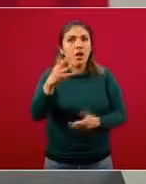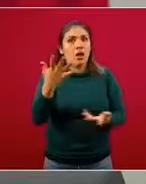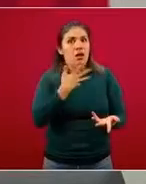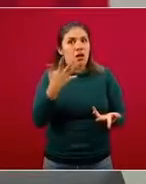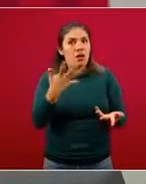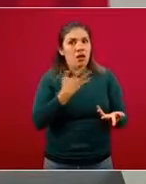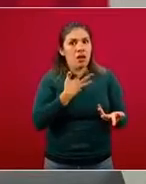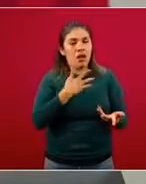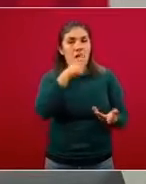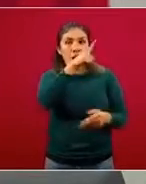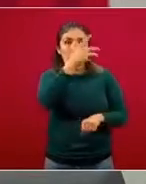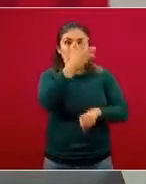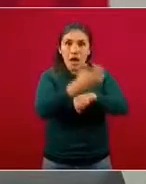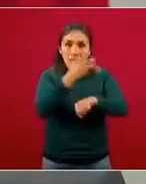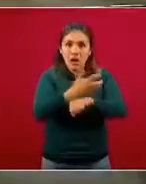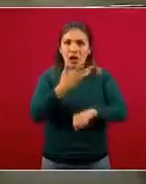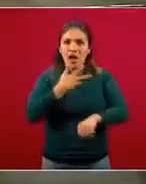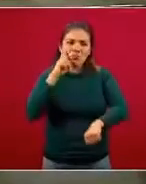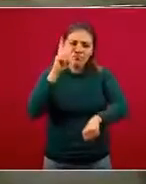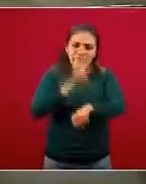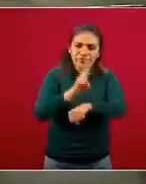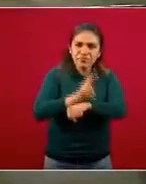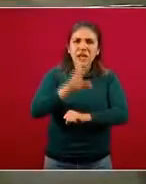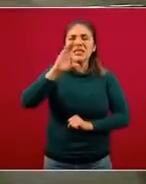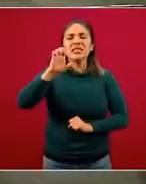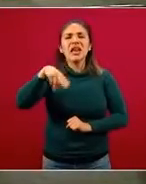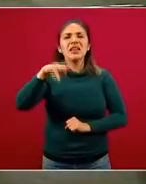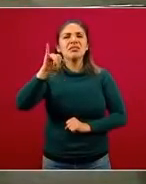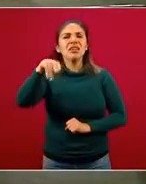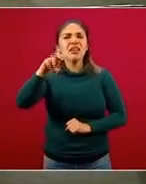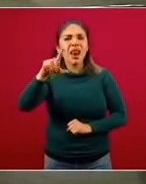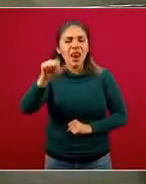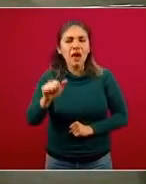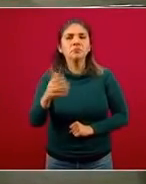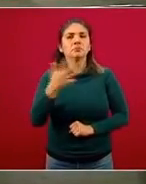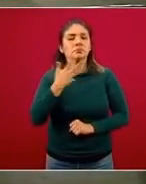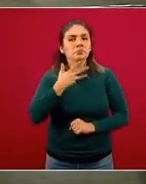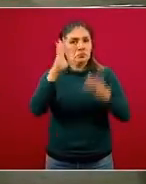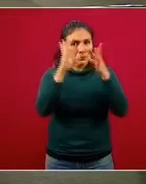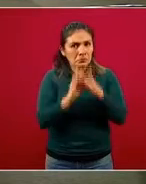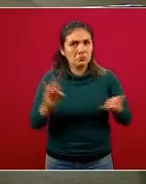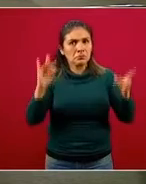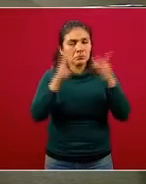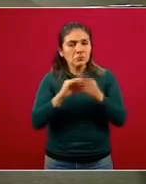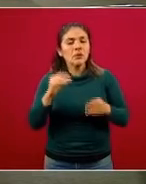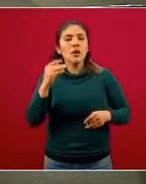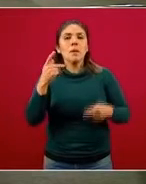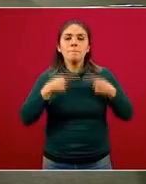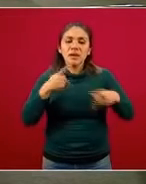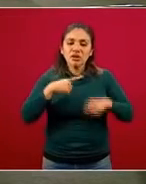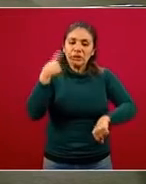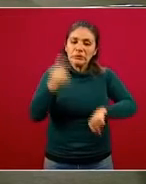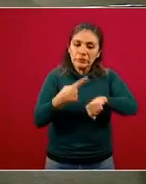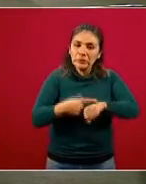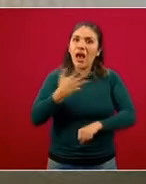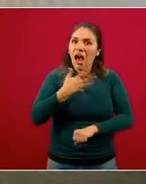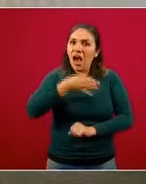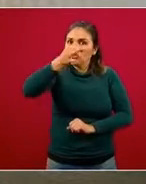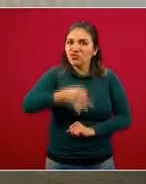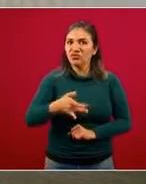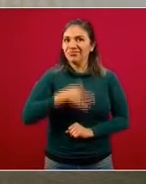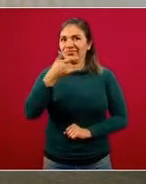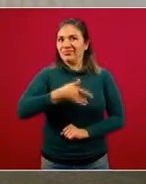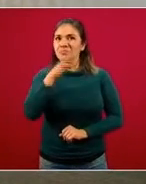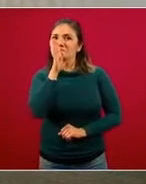for Disease Control in the United States. They have sentinel surveillance over there. We have it here. They have